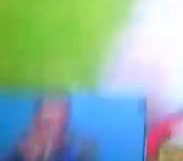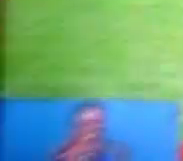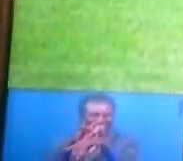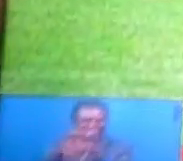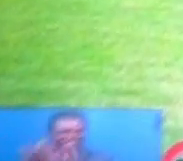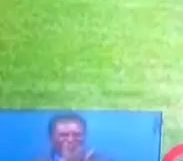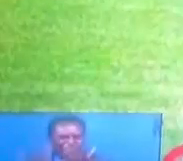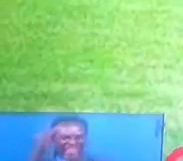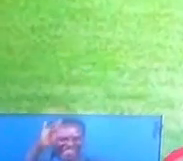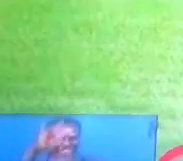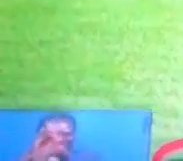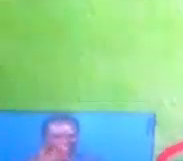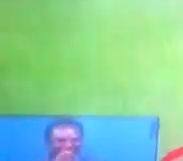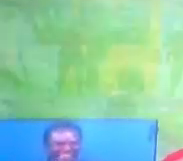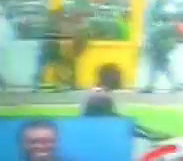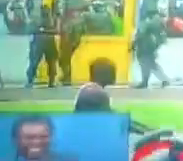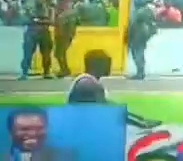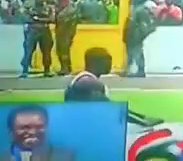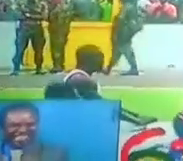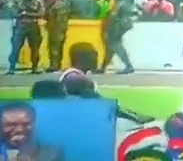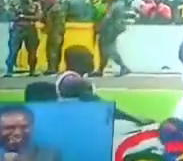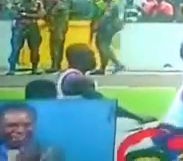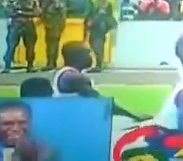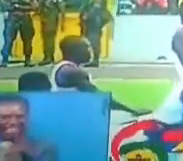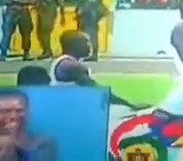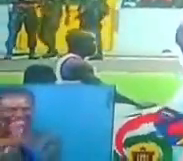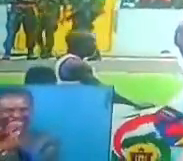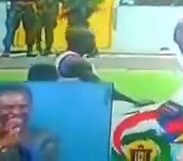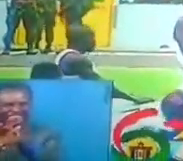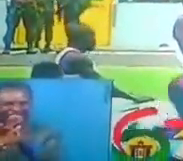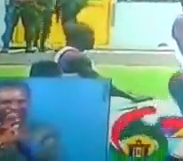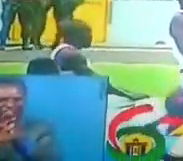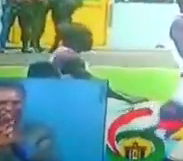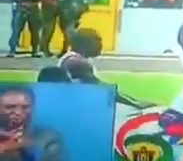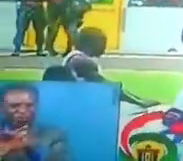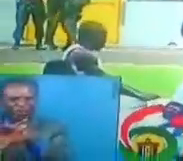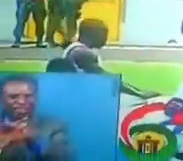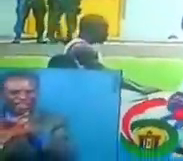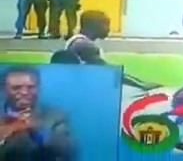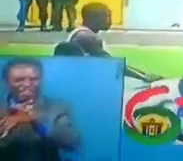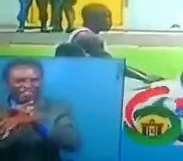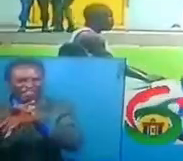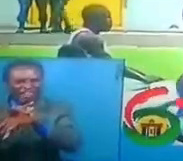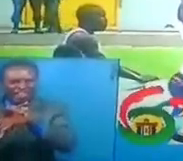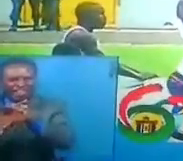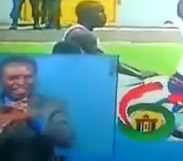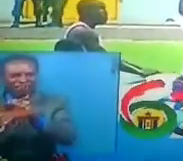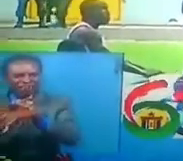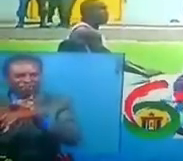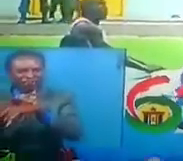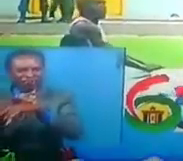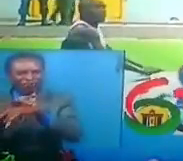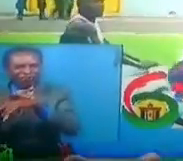But indeed, okay, so this is jumping over it. Yes, we are. The first was jumping through it. Now it's jumping over it,